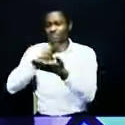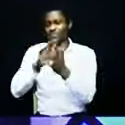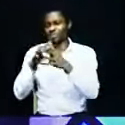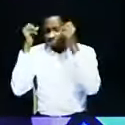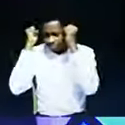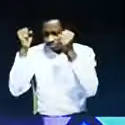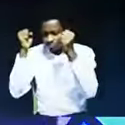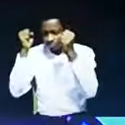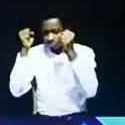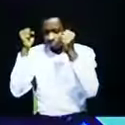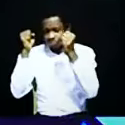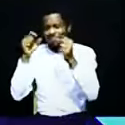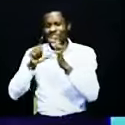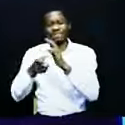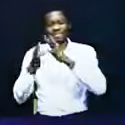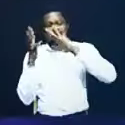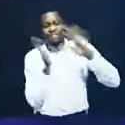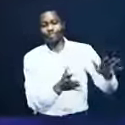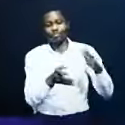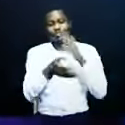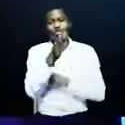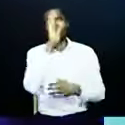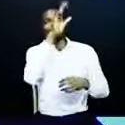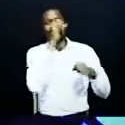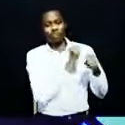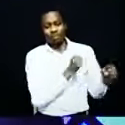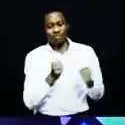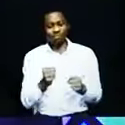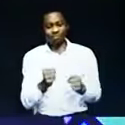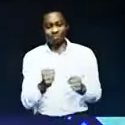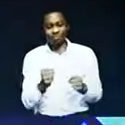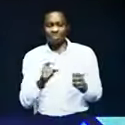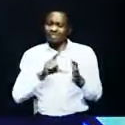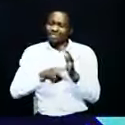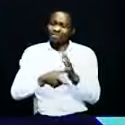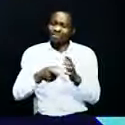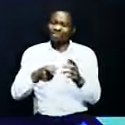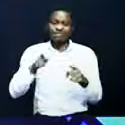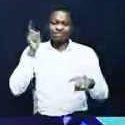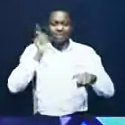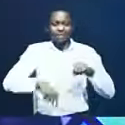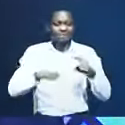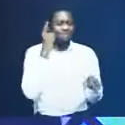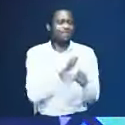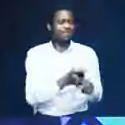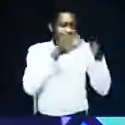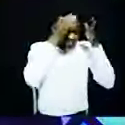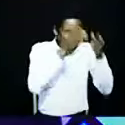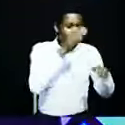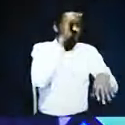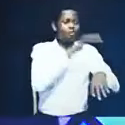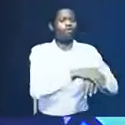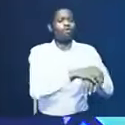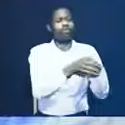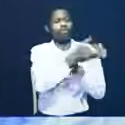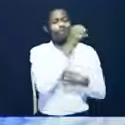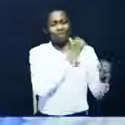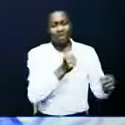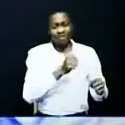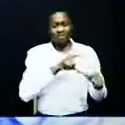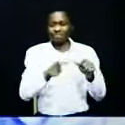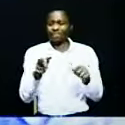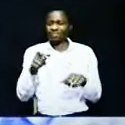and living the power of God. It isn't also about just drawing on the power of God and not doing anything about